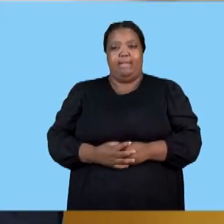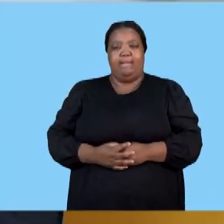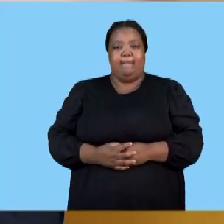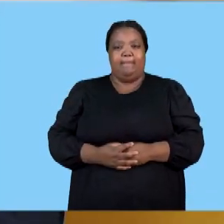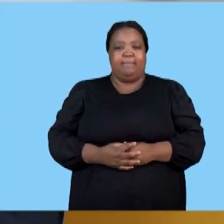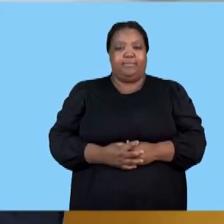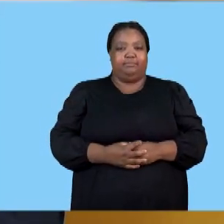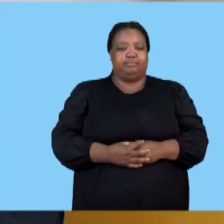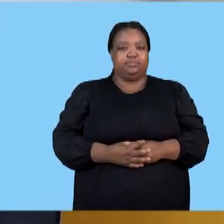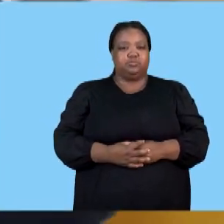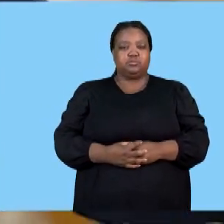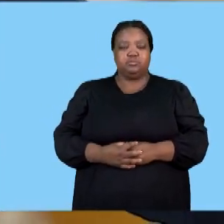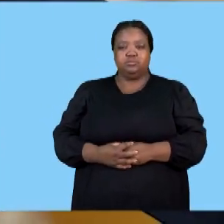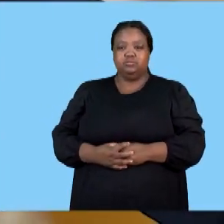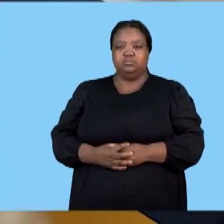39.7%.